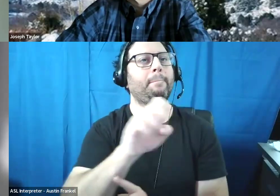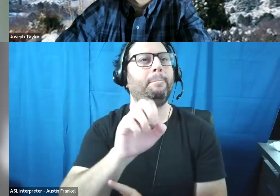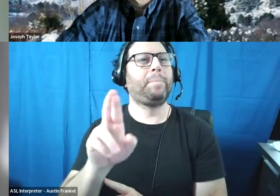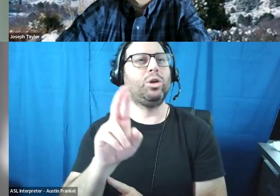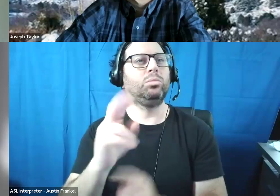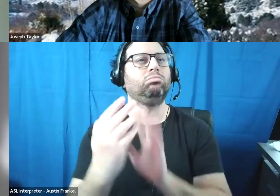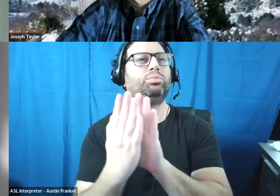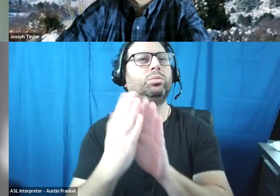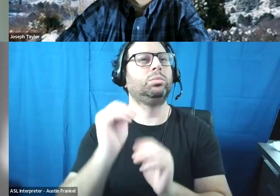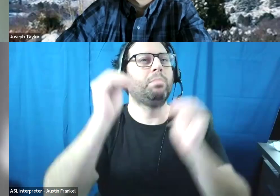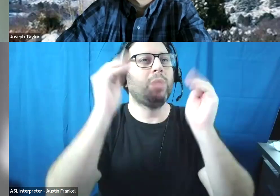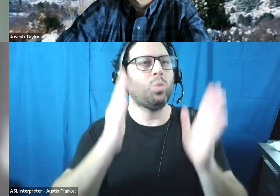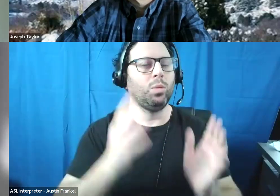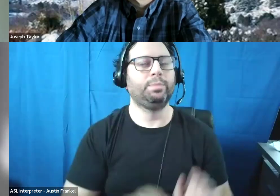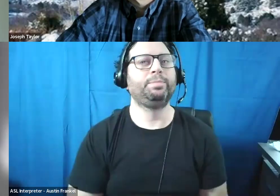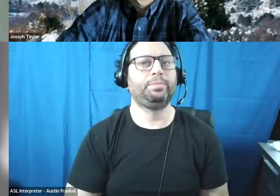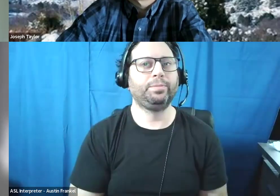mentors.